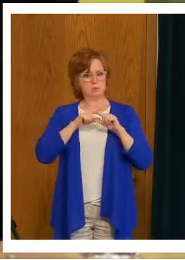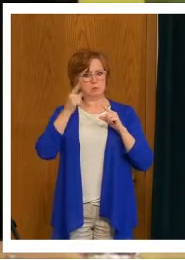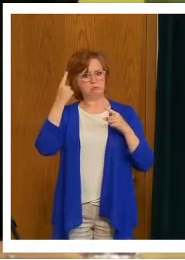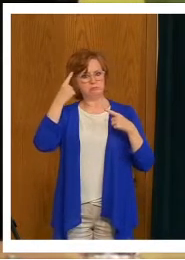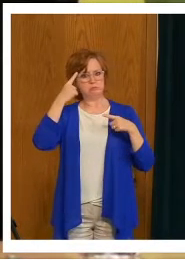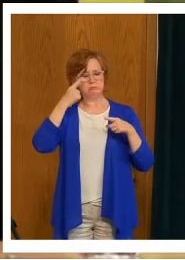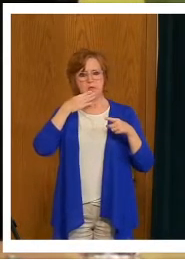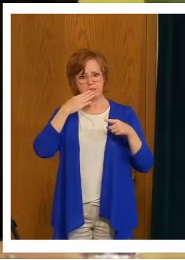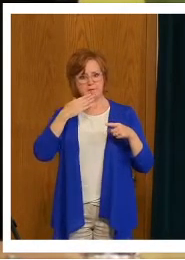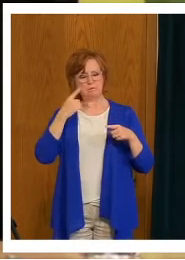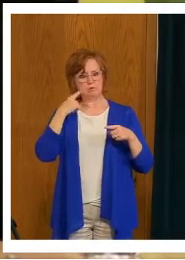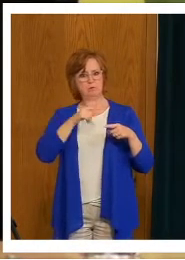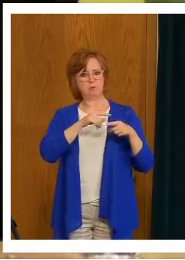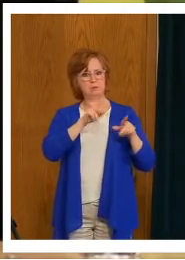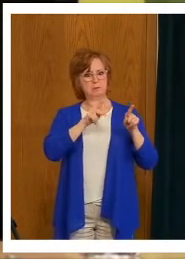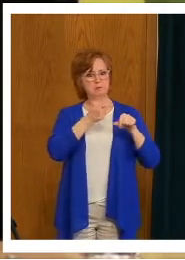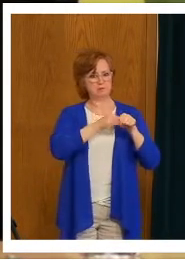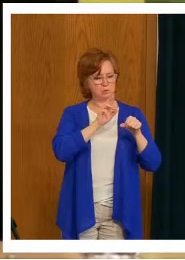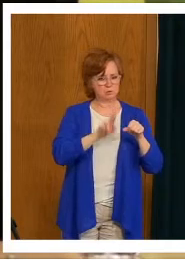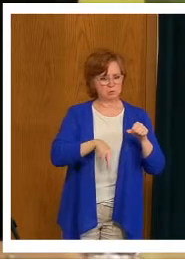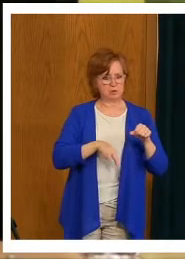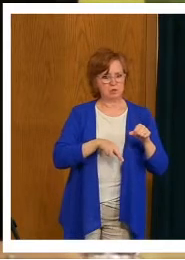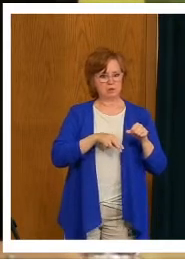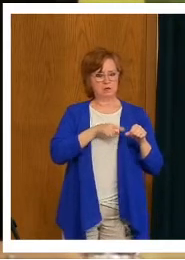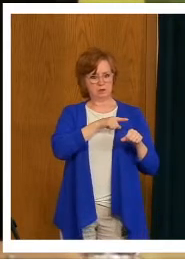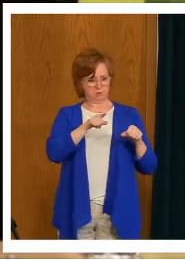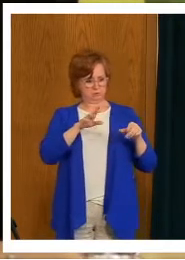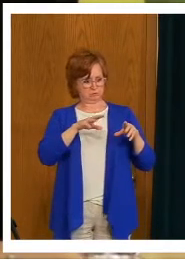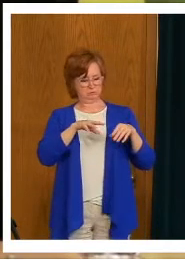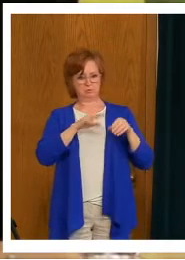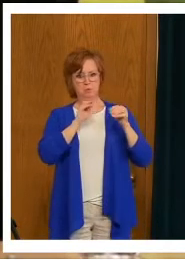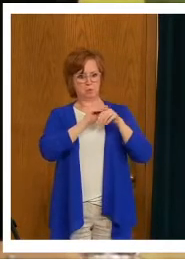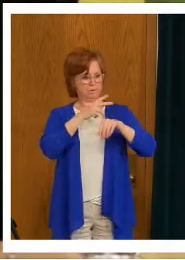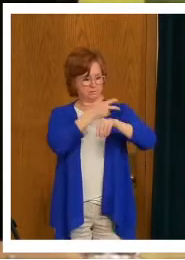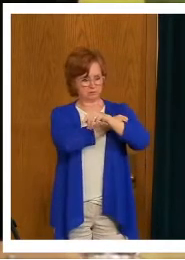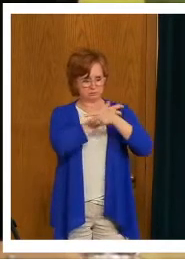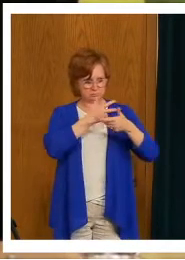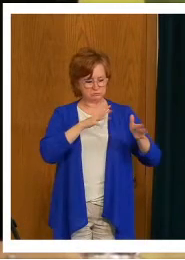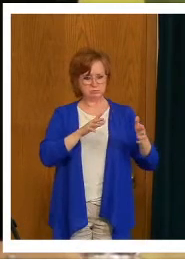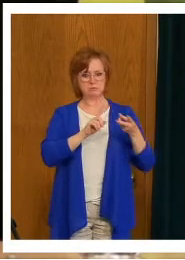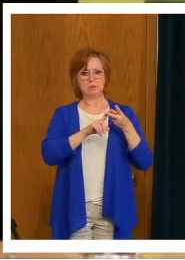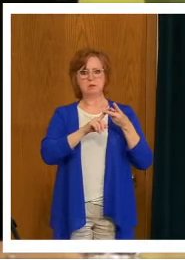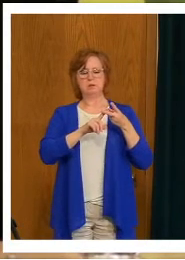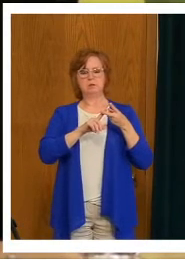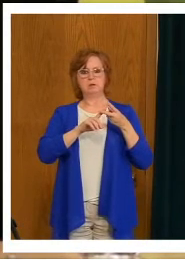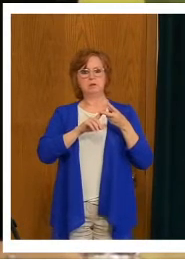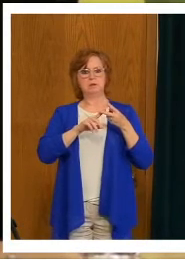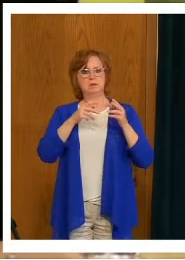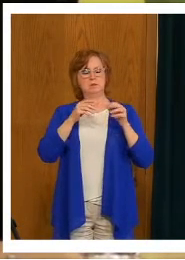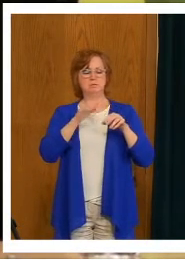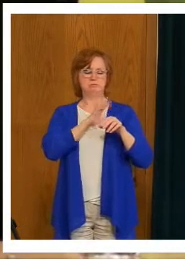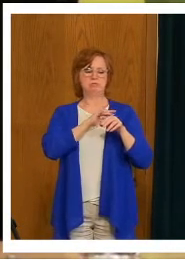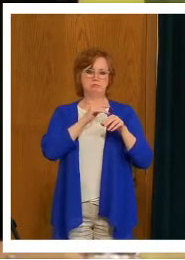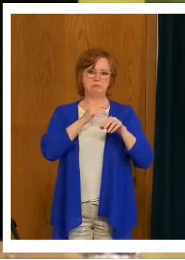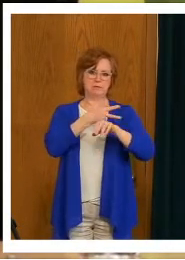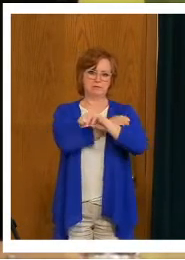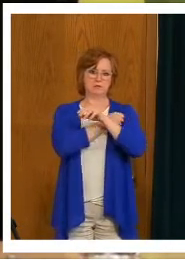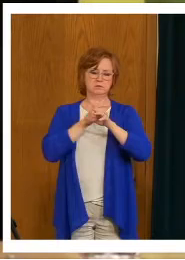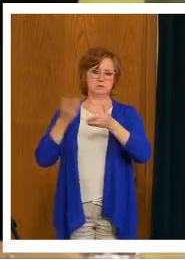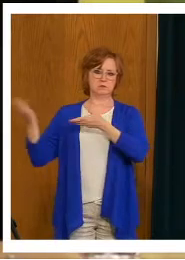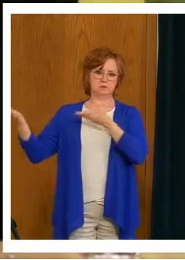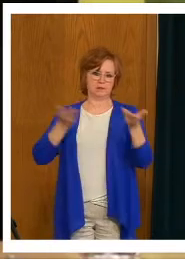to provide many more vaccines than where we were in Regina maybe even a month ago when those measures came into place,